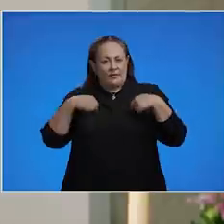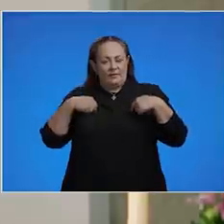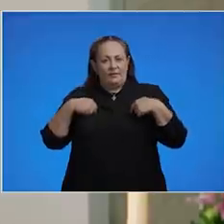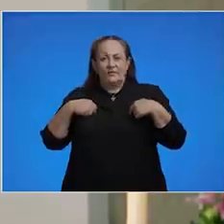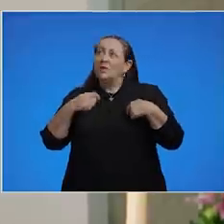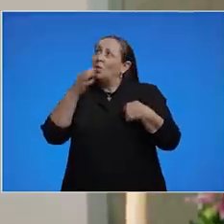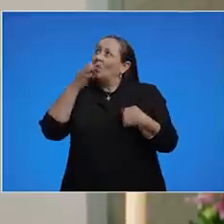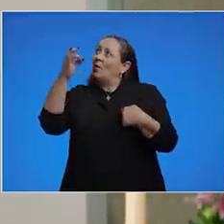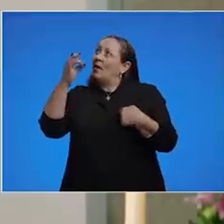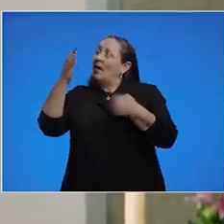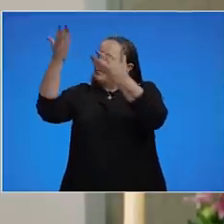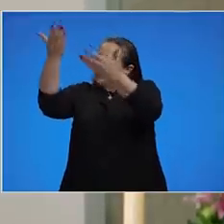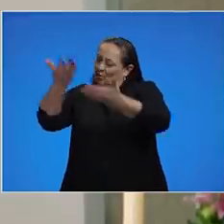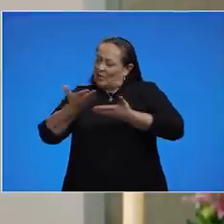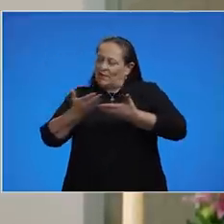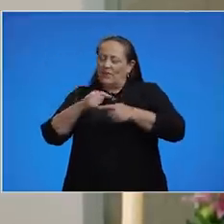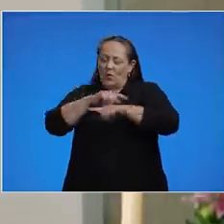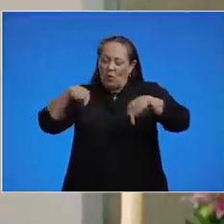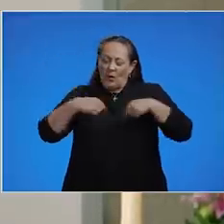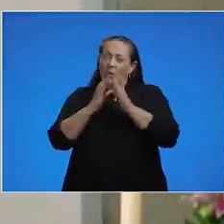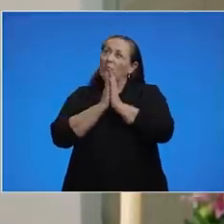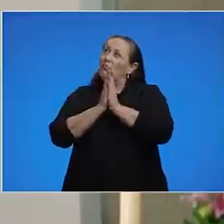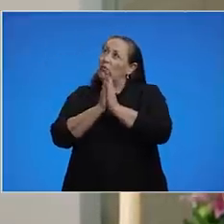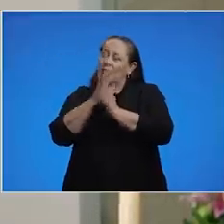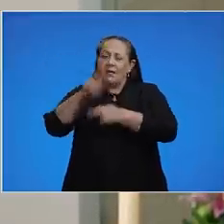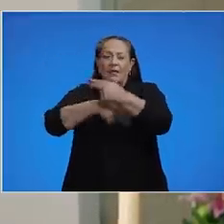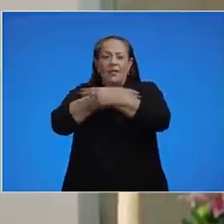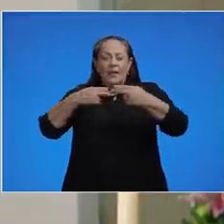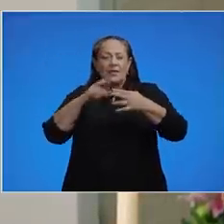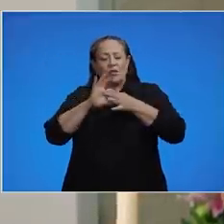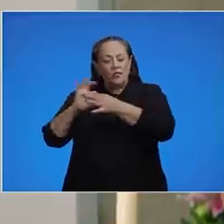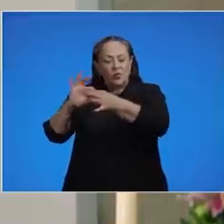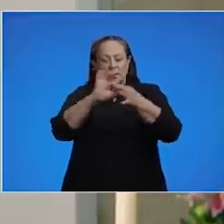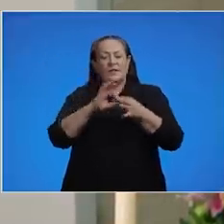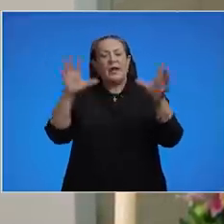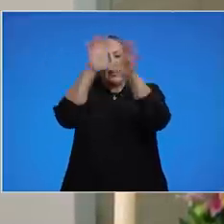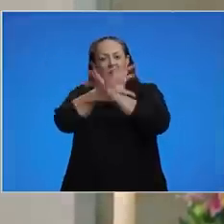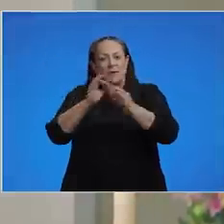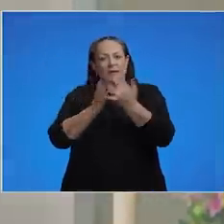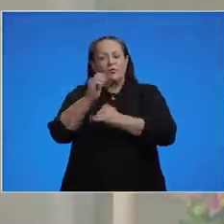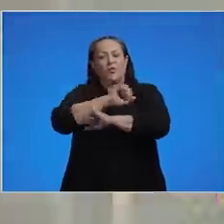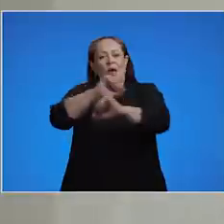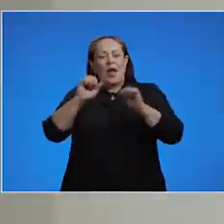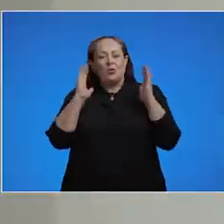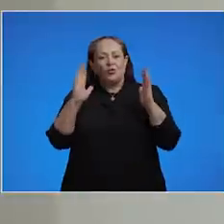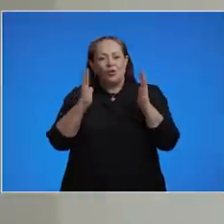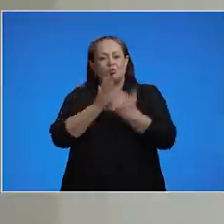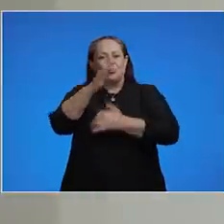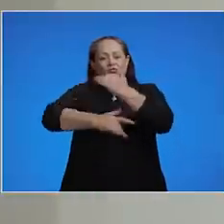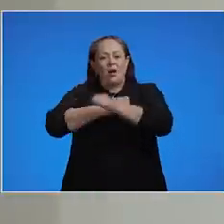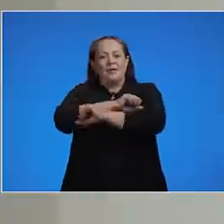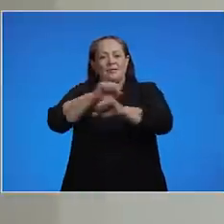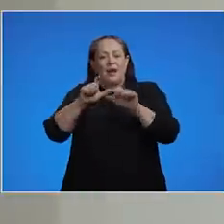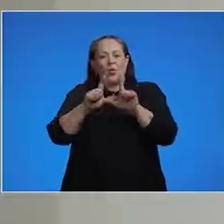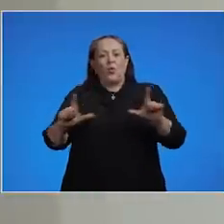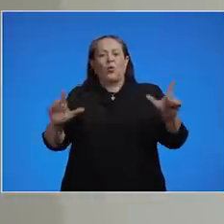all, bestow graciously on us, we pray, the gifts of unity and peace in your church, through Christ our